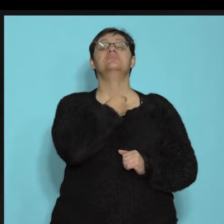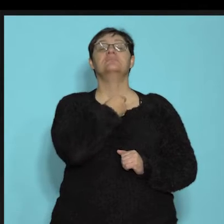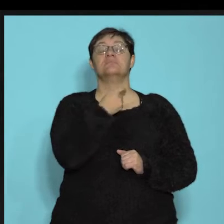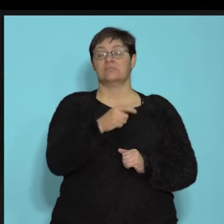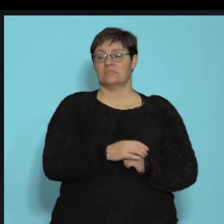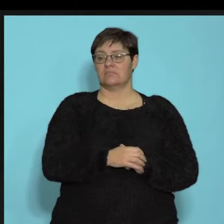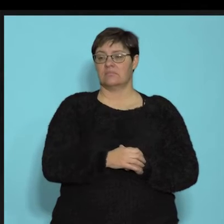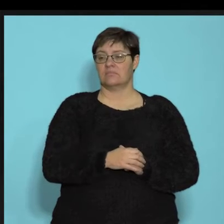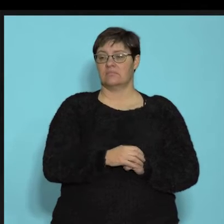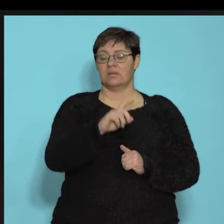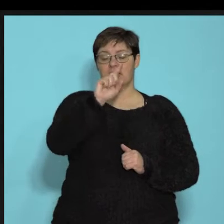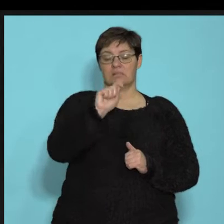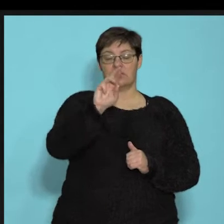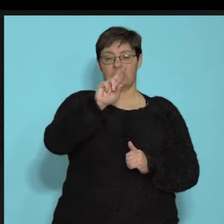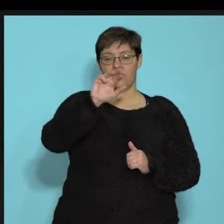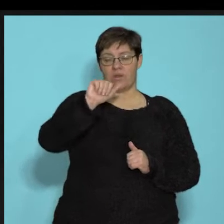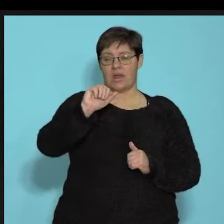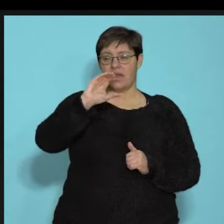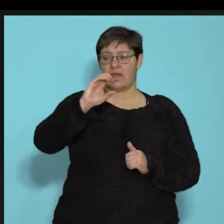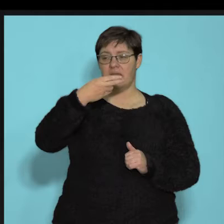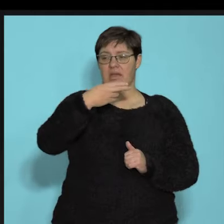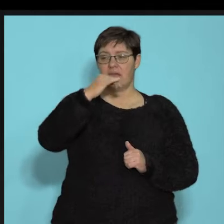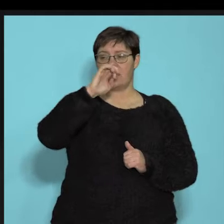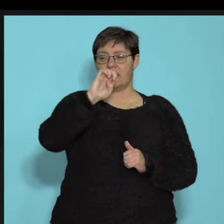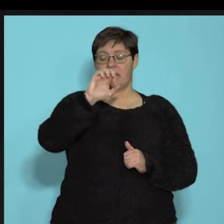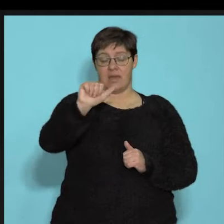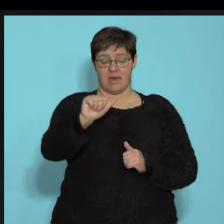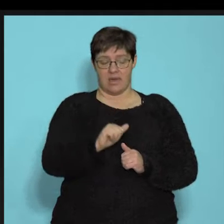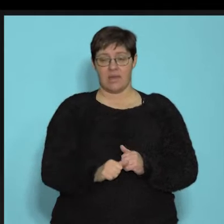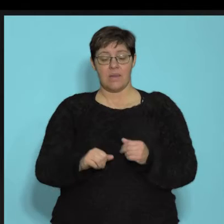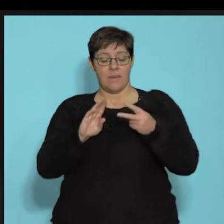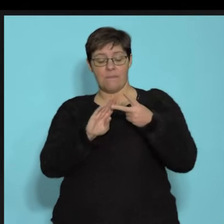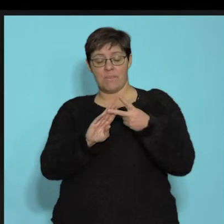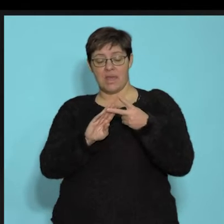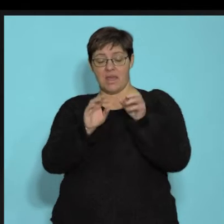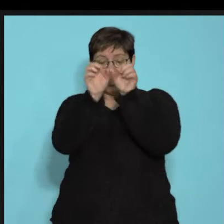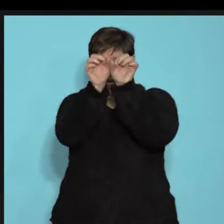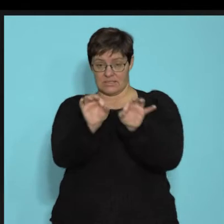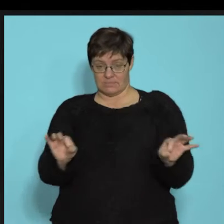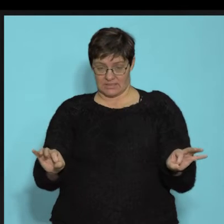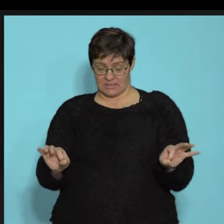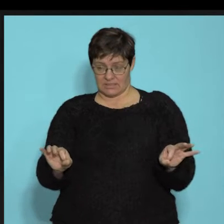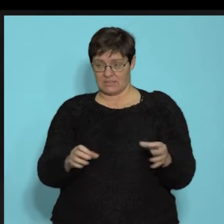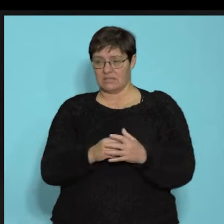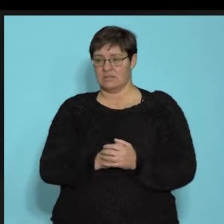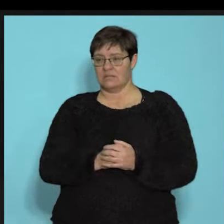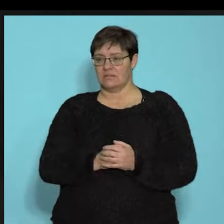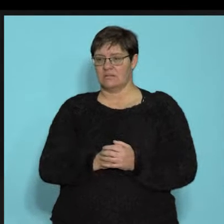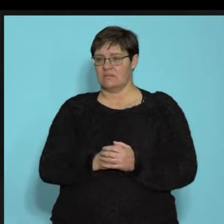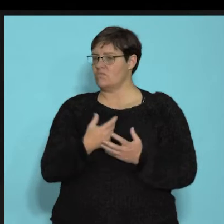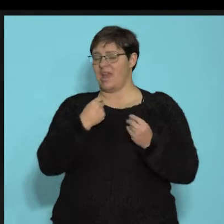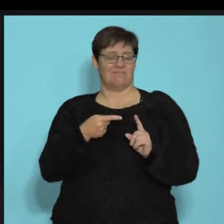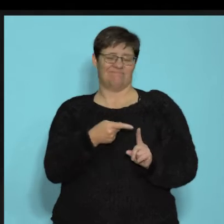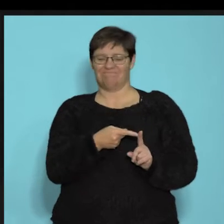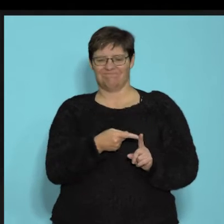straw, so that is going to be my trachea, right? And B, it's where it. So I don't have